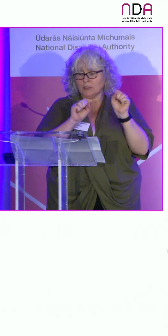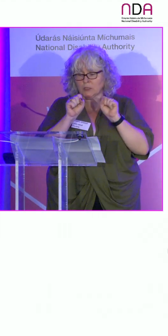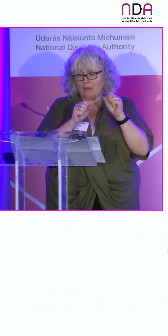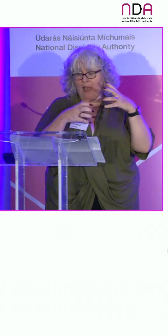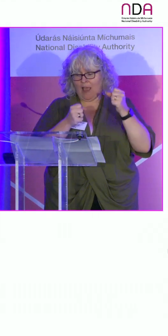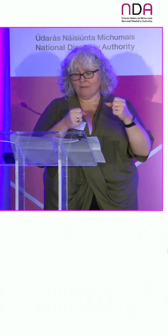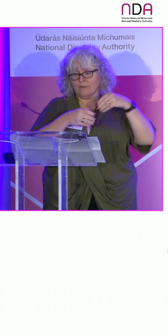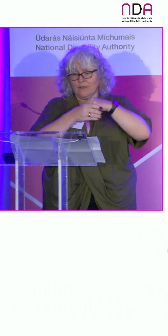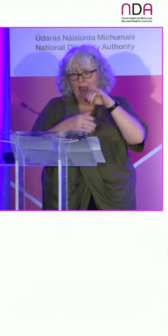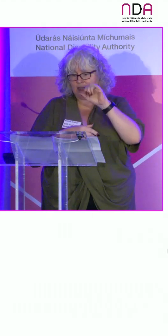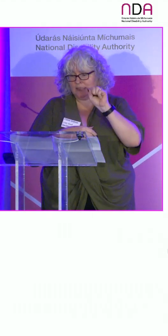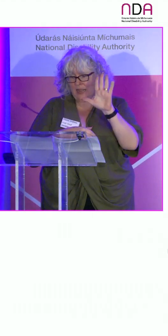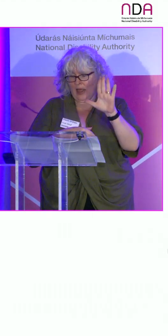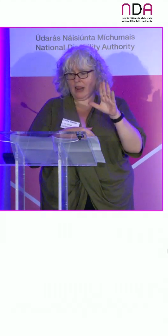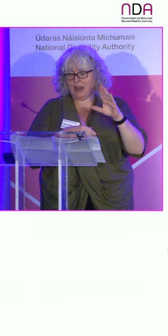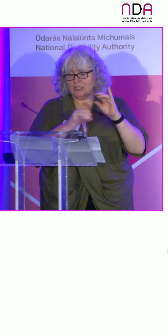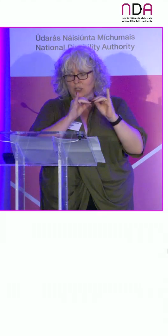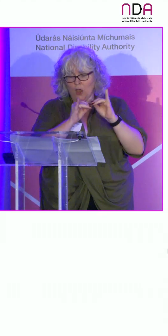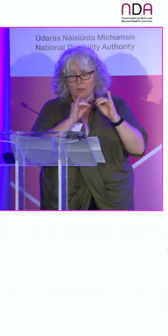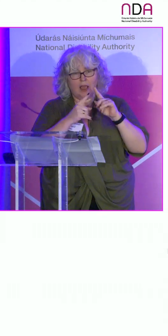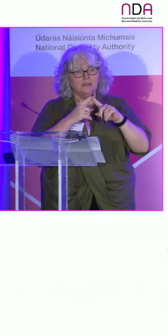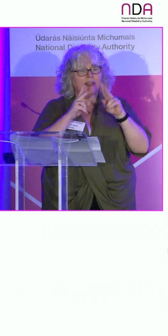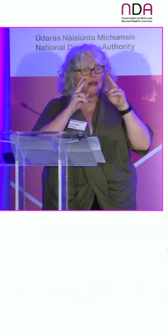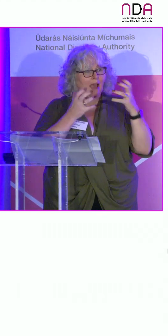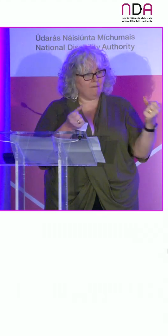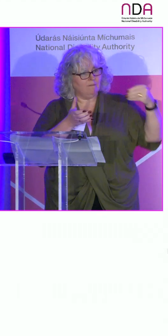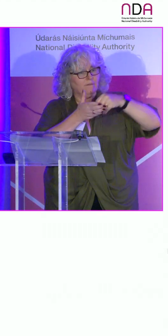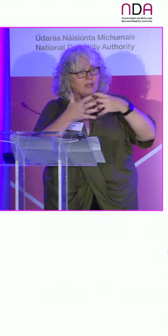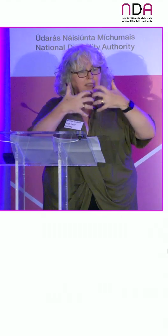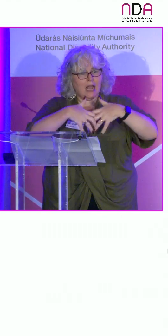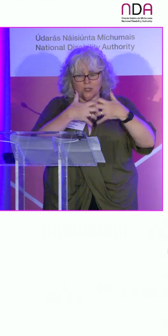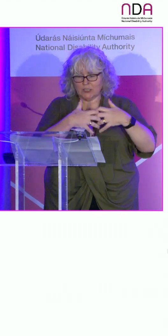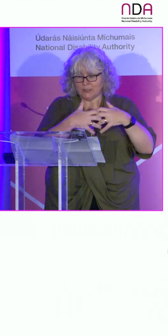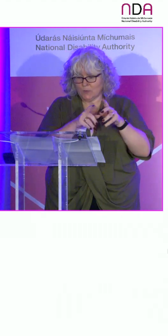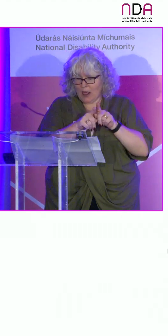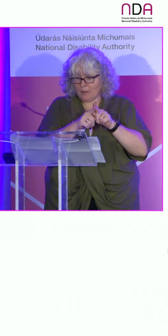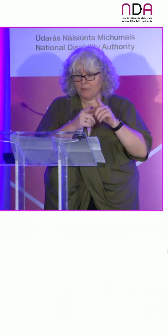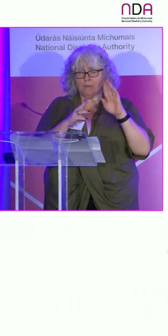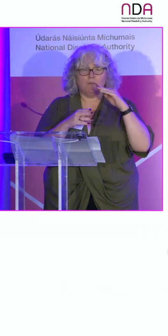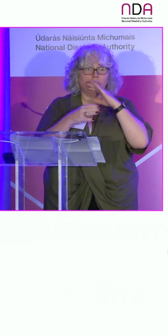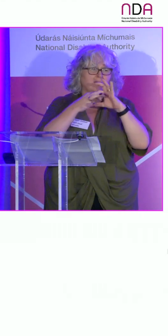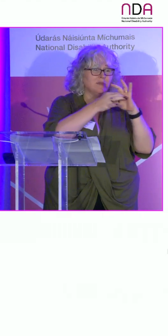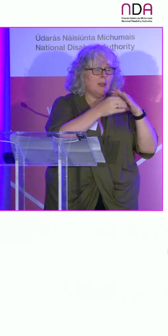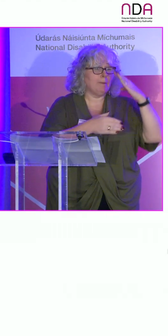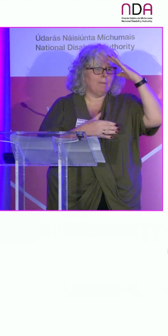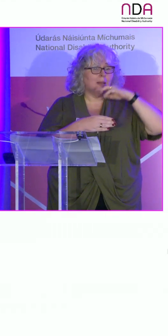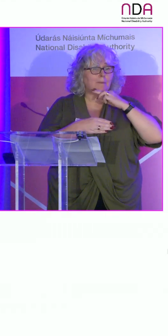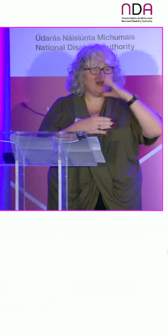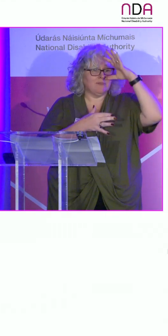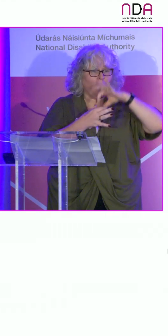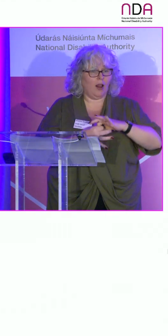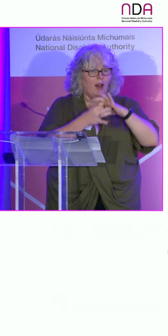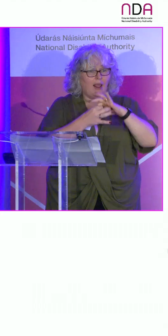We want to make sure that all public services have ISL interpretation and also have technology there as well to